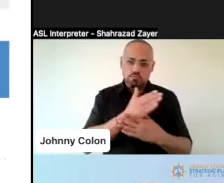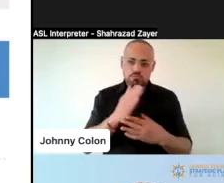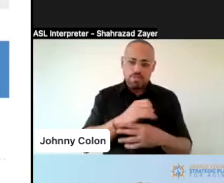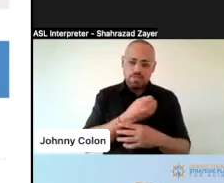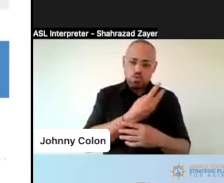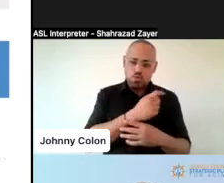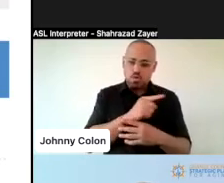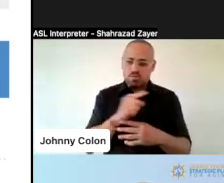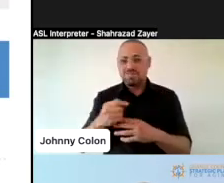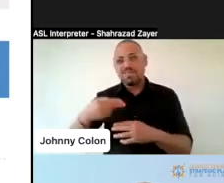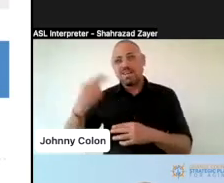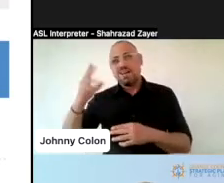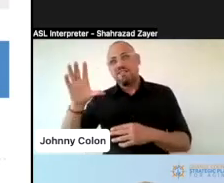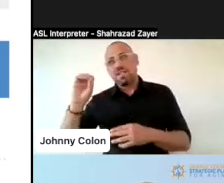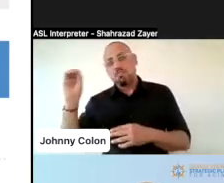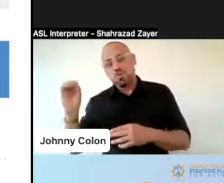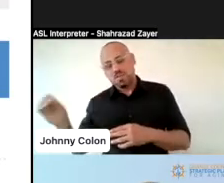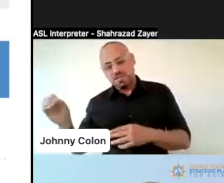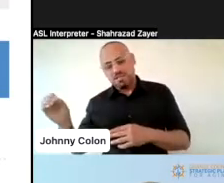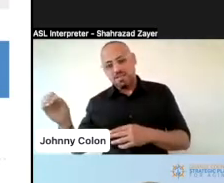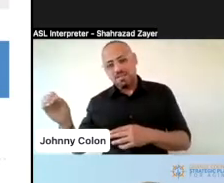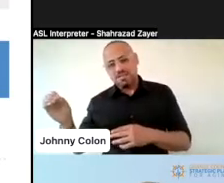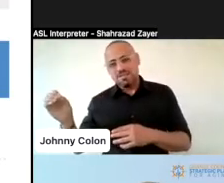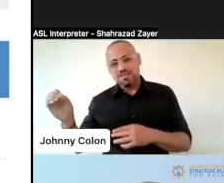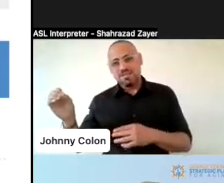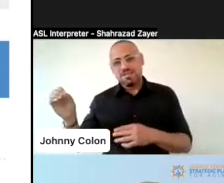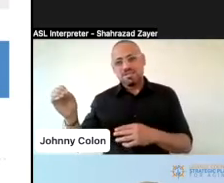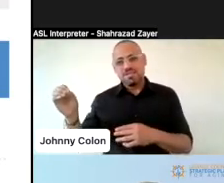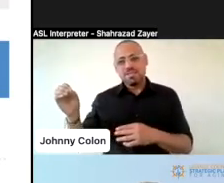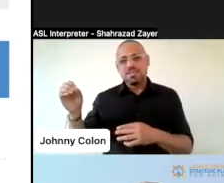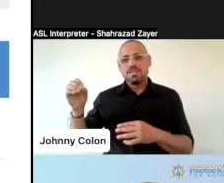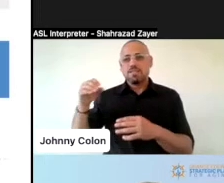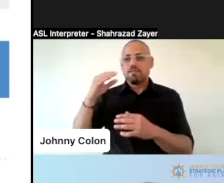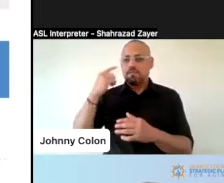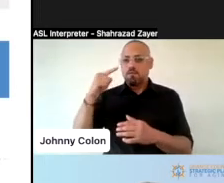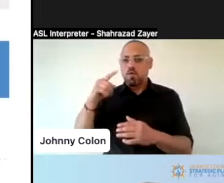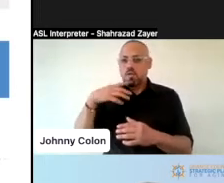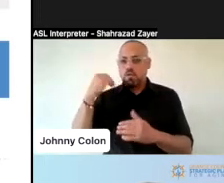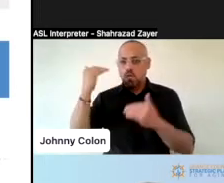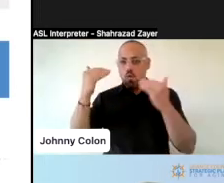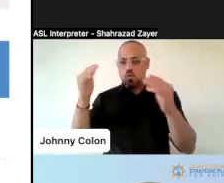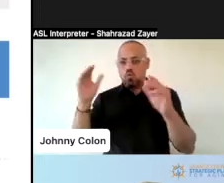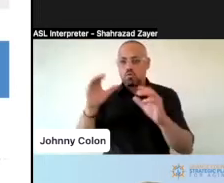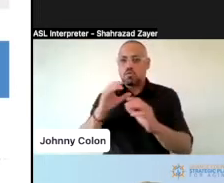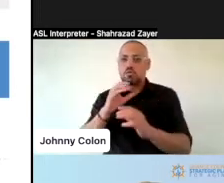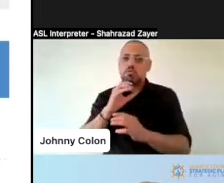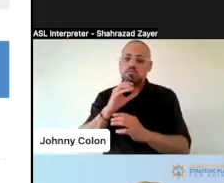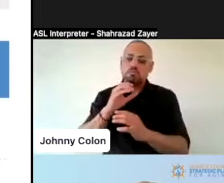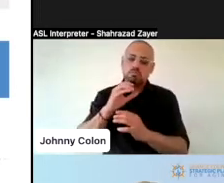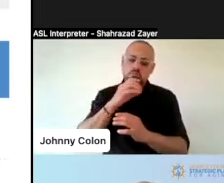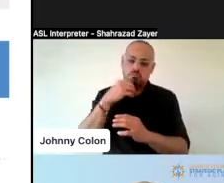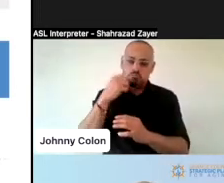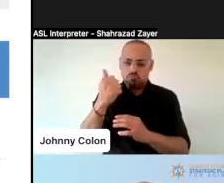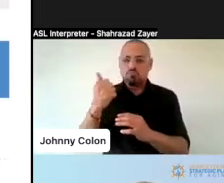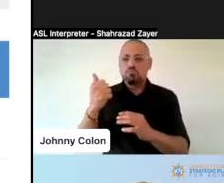as 50% among the elderly who are hospitalized, and